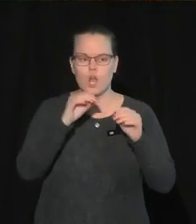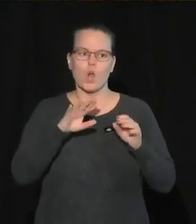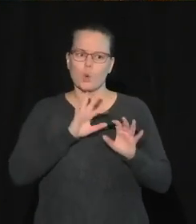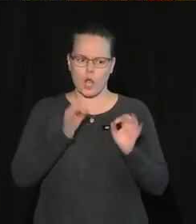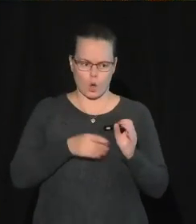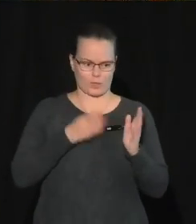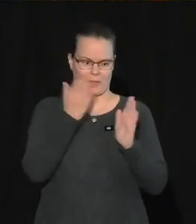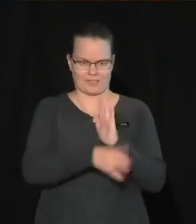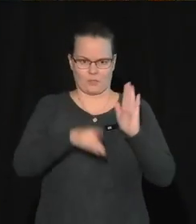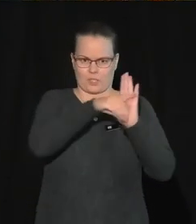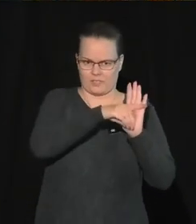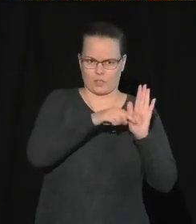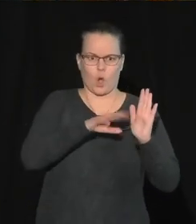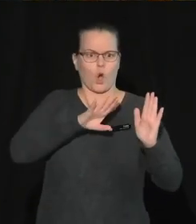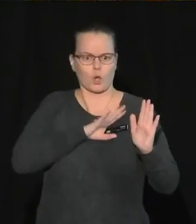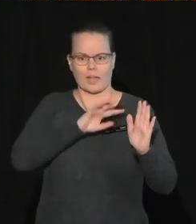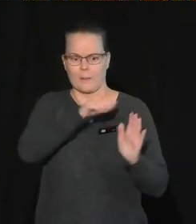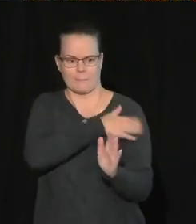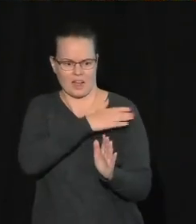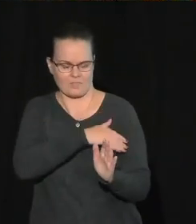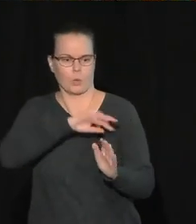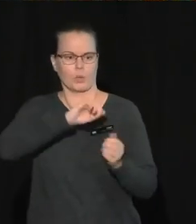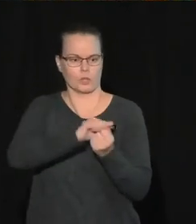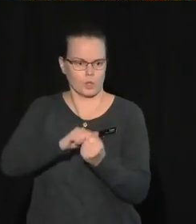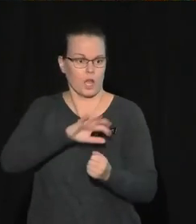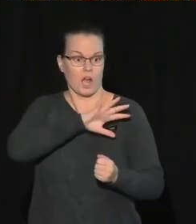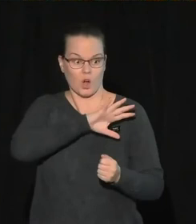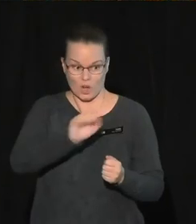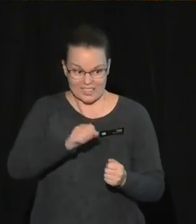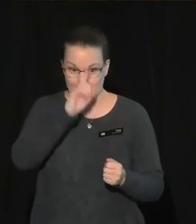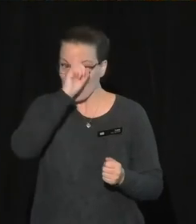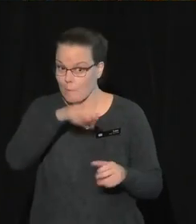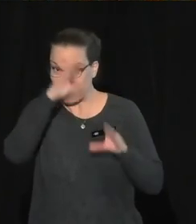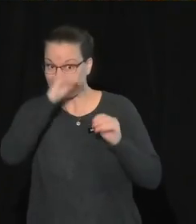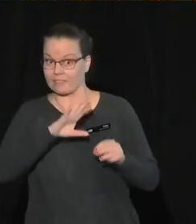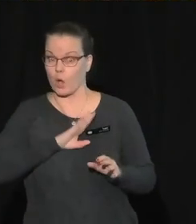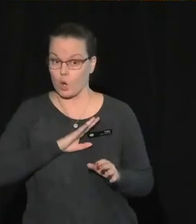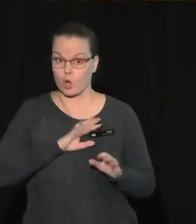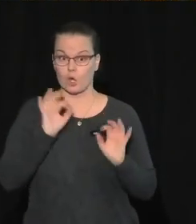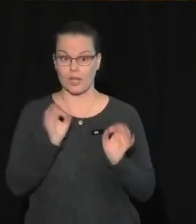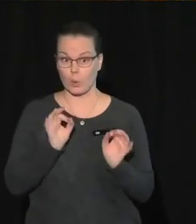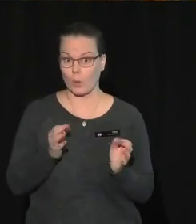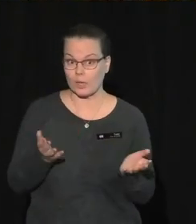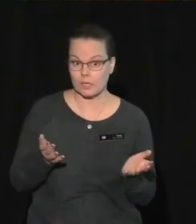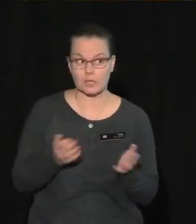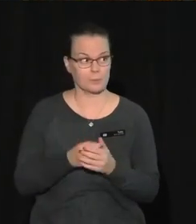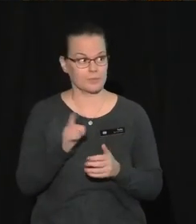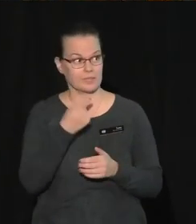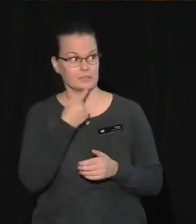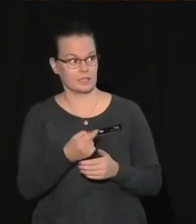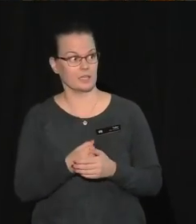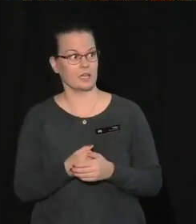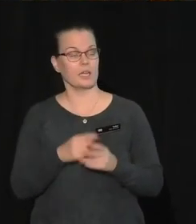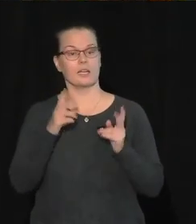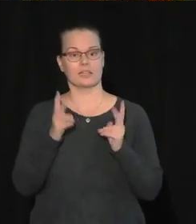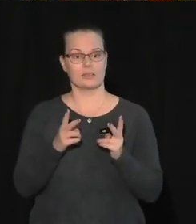understandable, all the services, and usability, that it's easy to use. Are these questions also